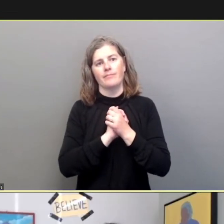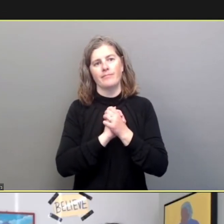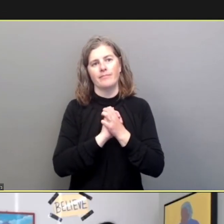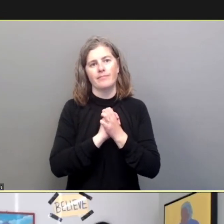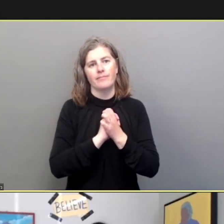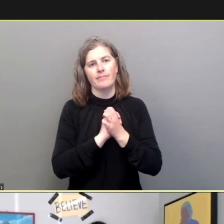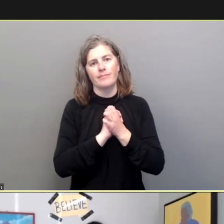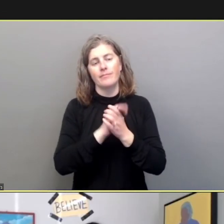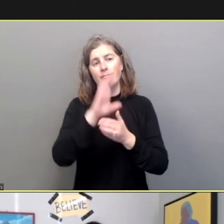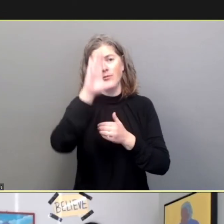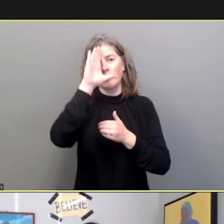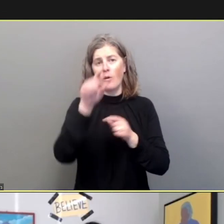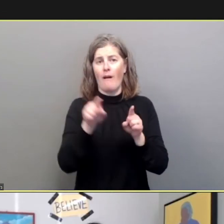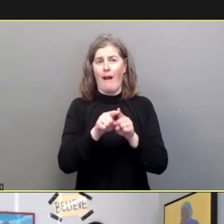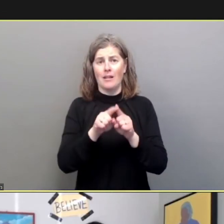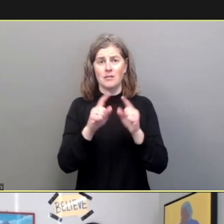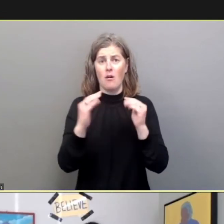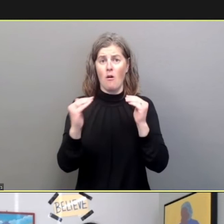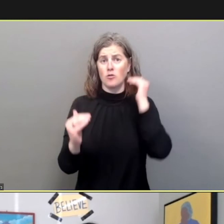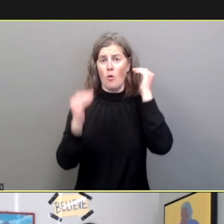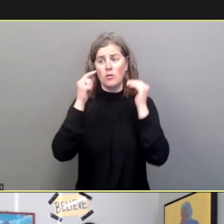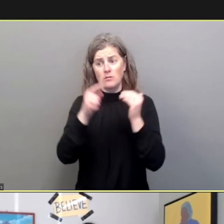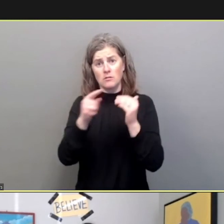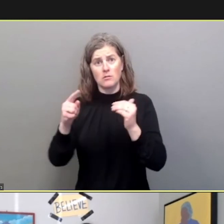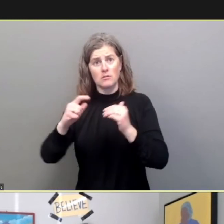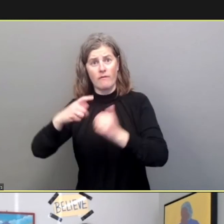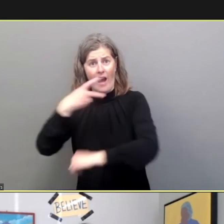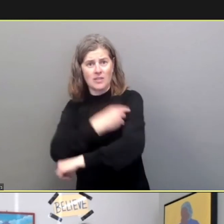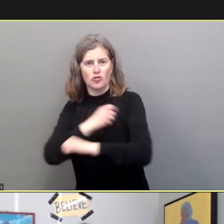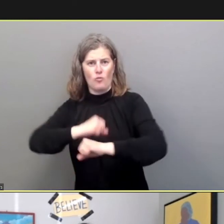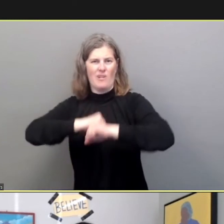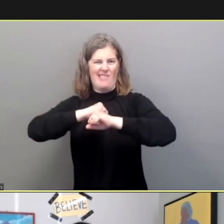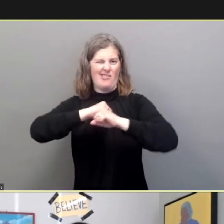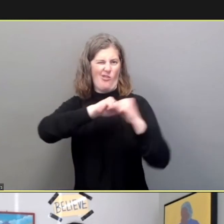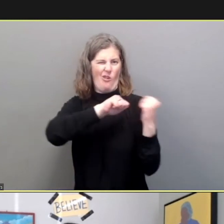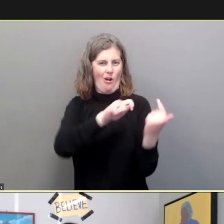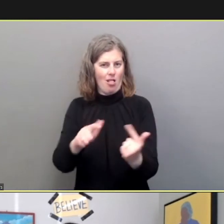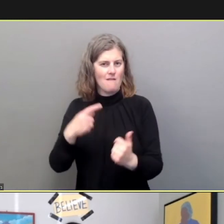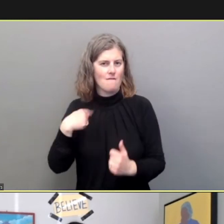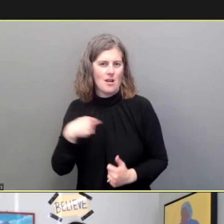have as adults vaccinated to protect all of us. But